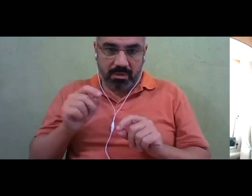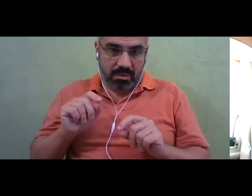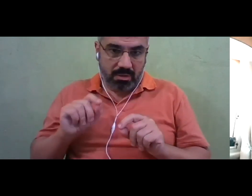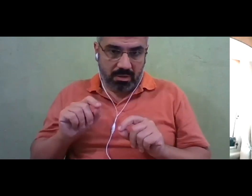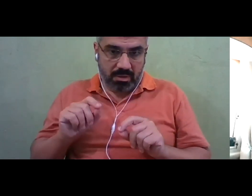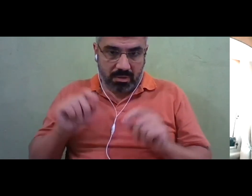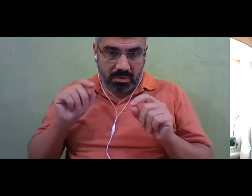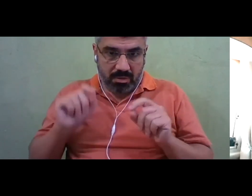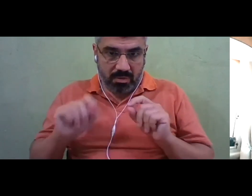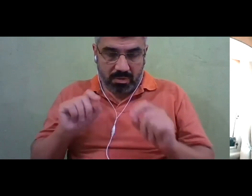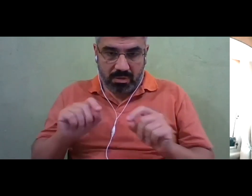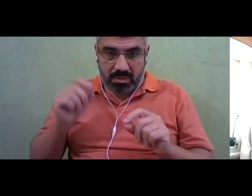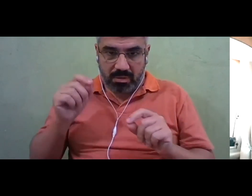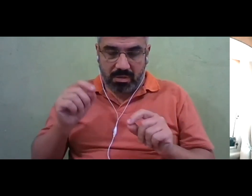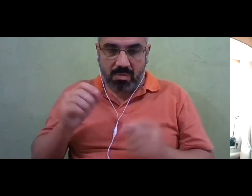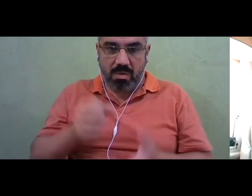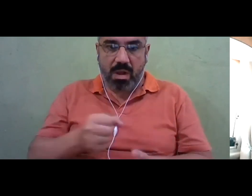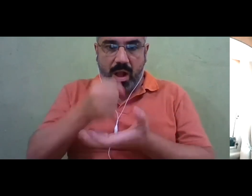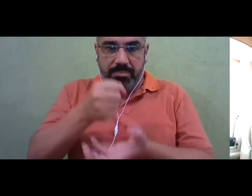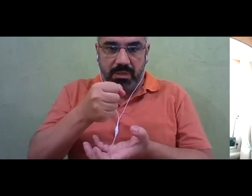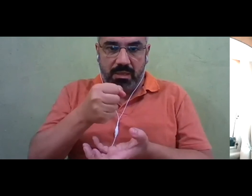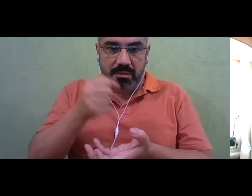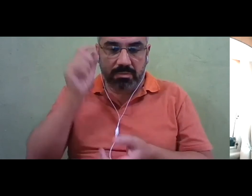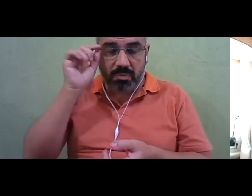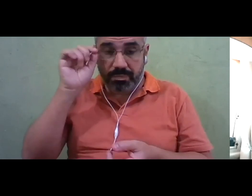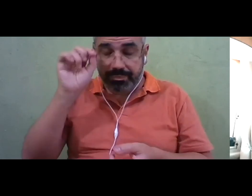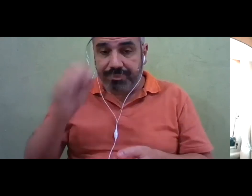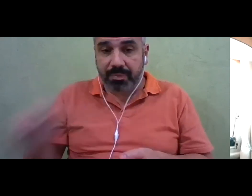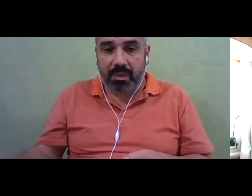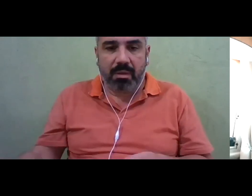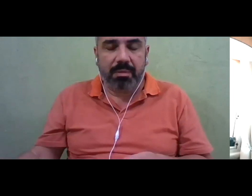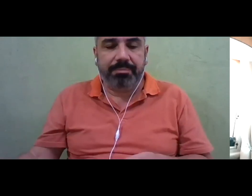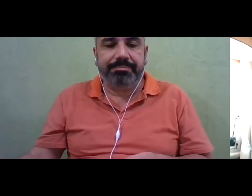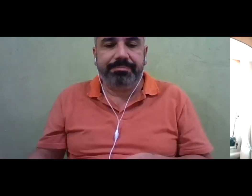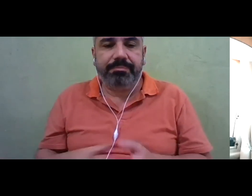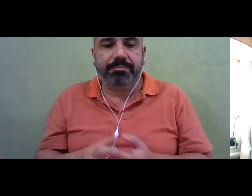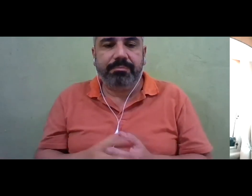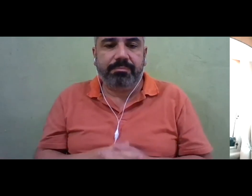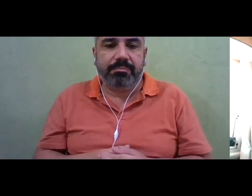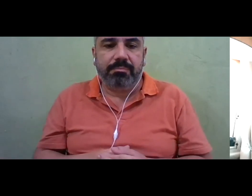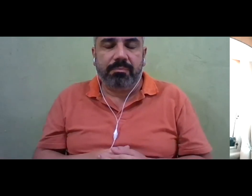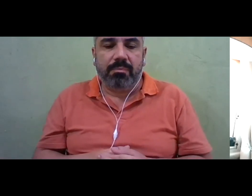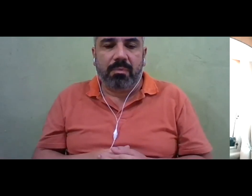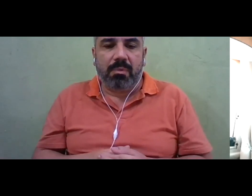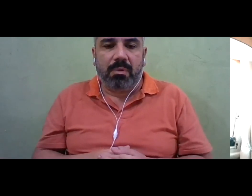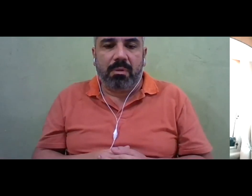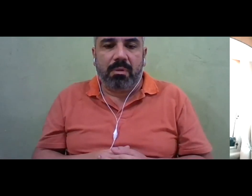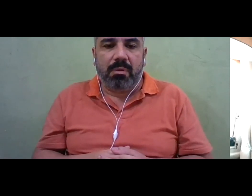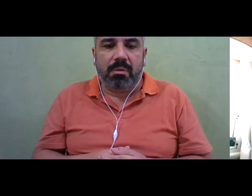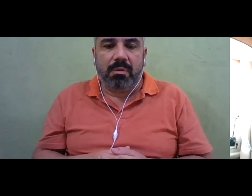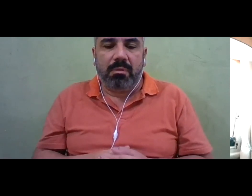necessarily understand their own thinking, but he spent years and years studying the writings of political